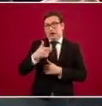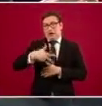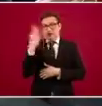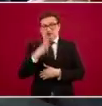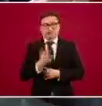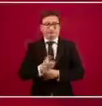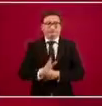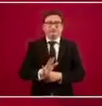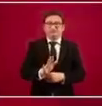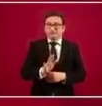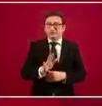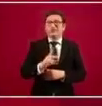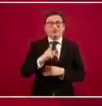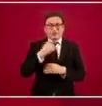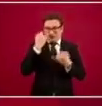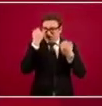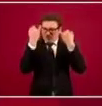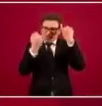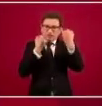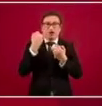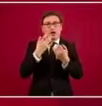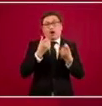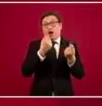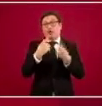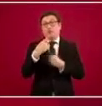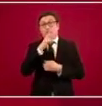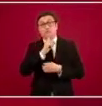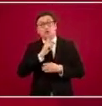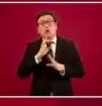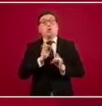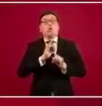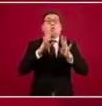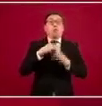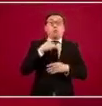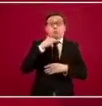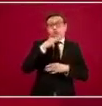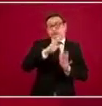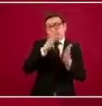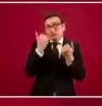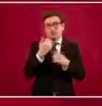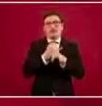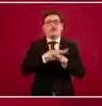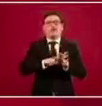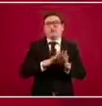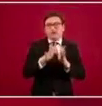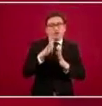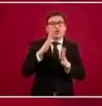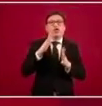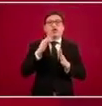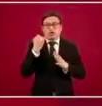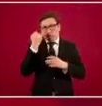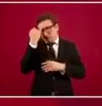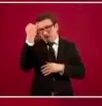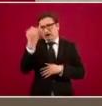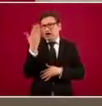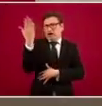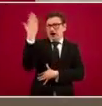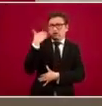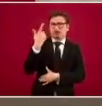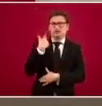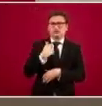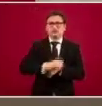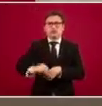This is definitely a distortion. I don't know if it's an accident or if it's an intentional distortion. I believe